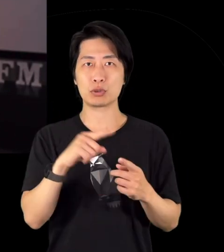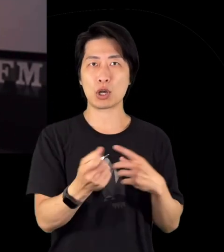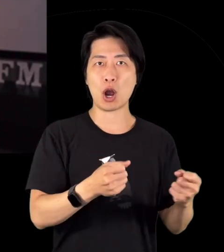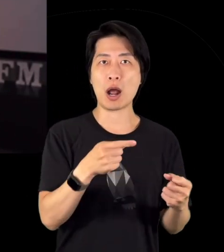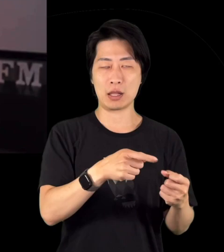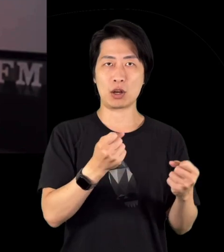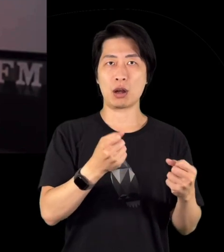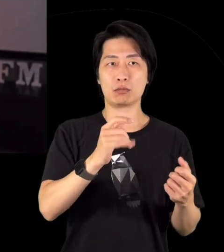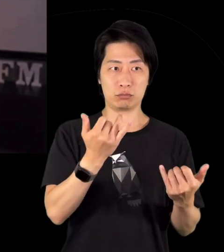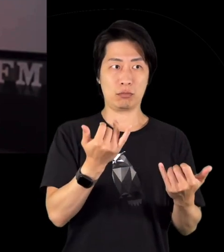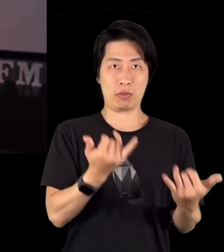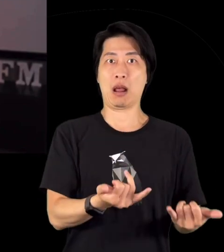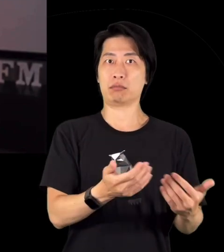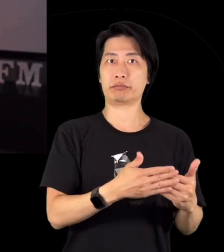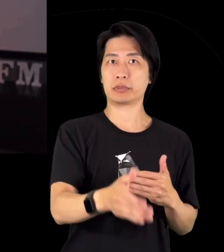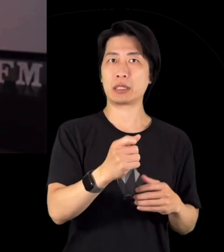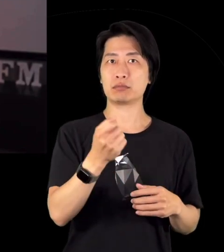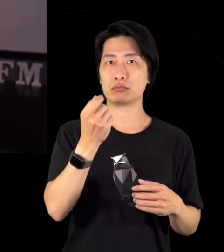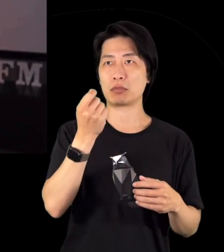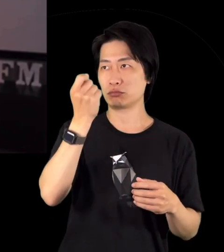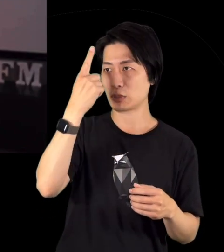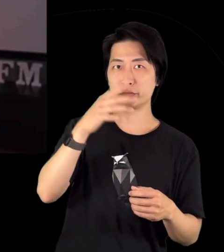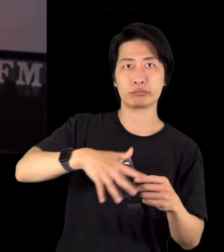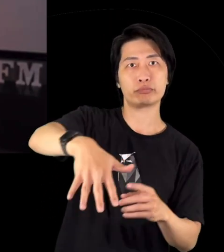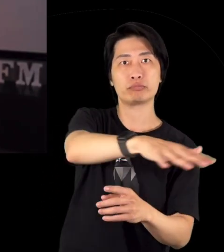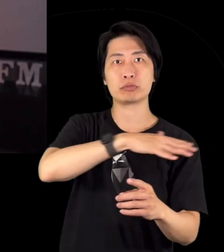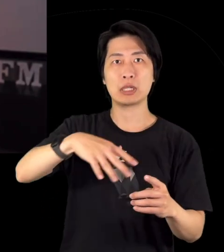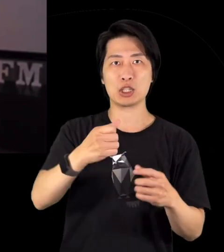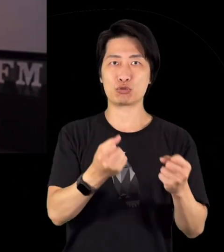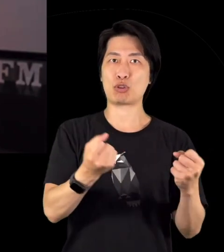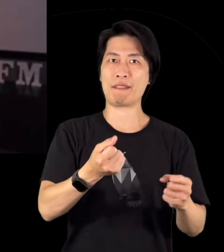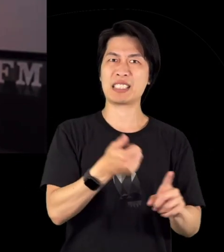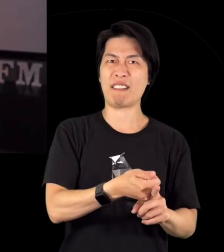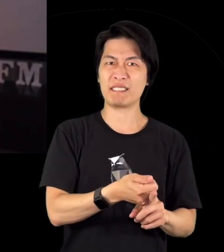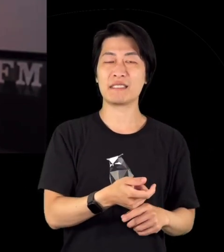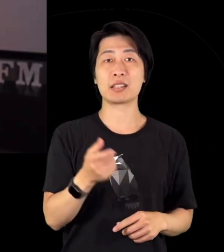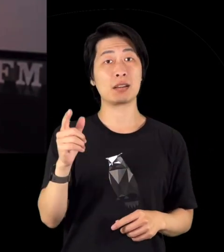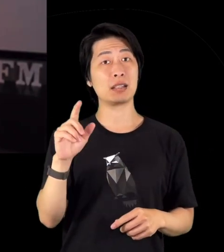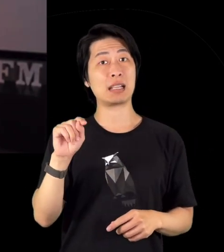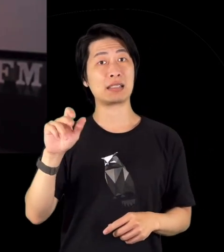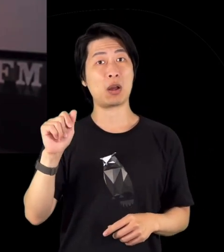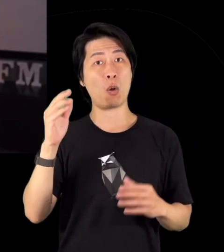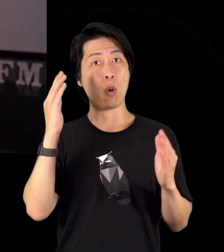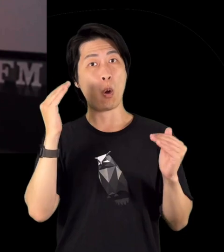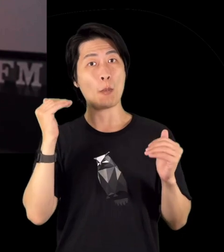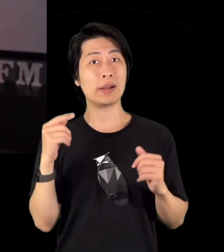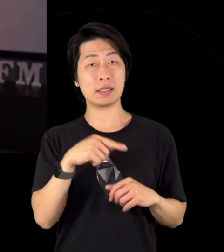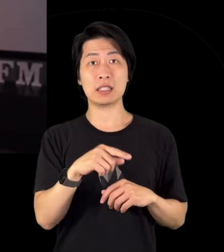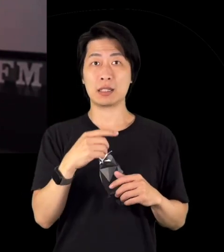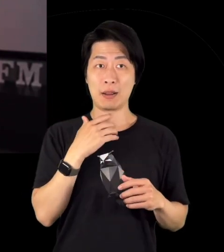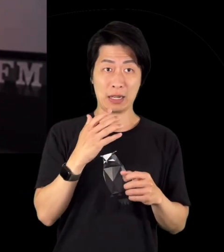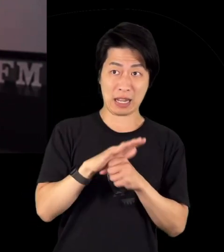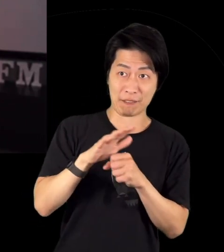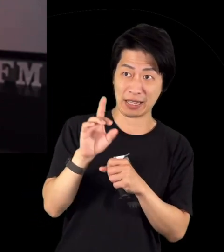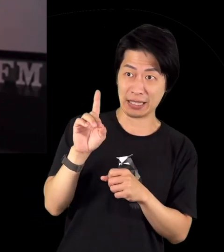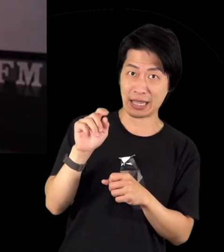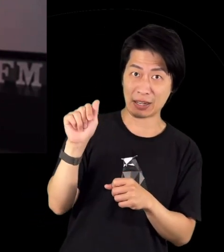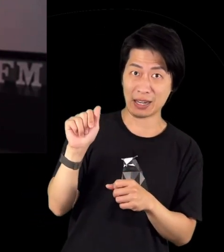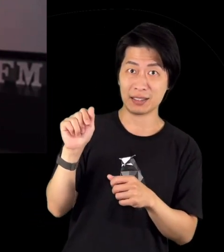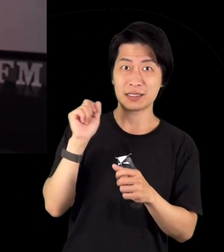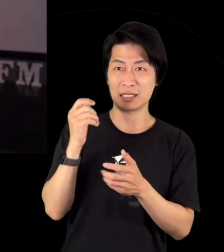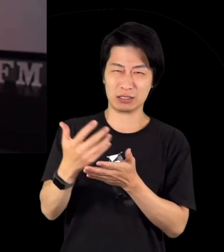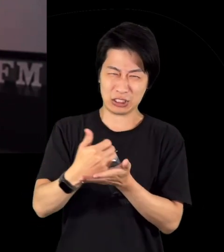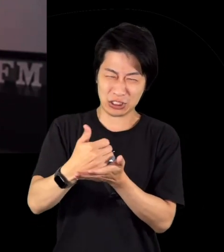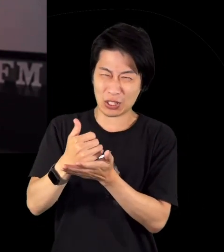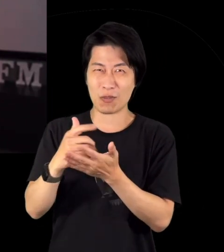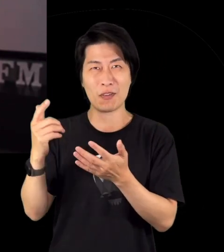to drive itself in its surroundings. And the company hopes that with enough data and enough training compute to really process all that video feed that's